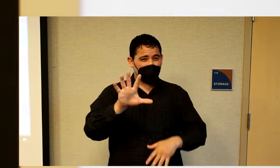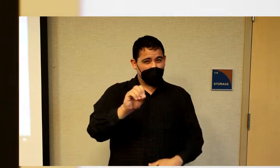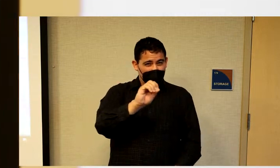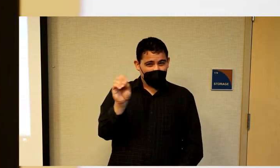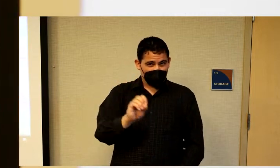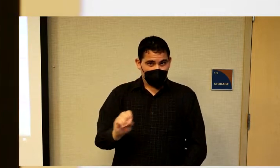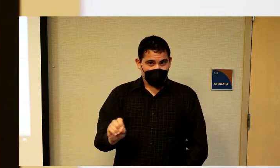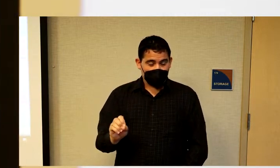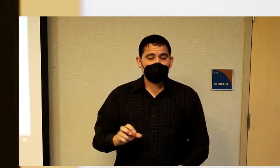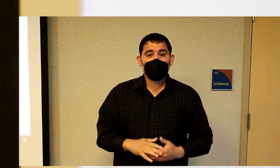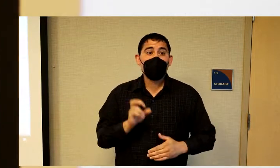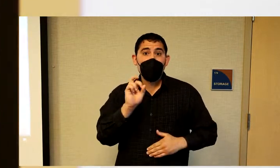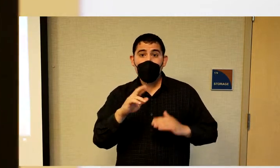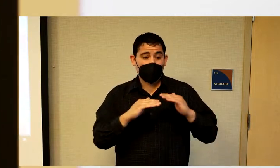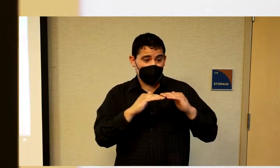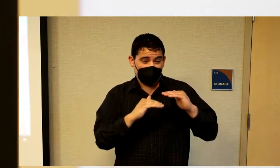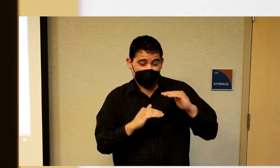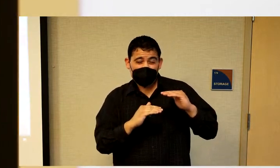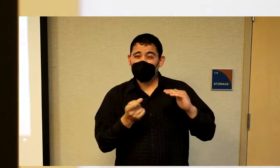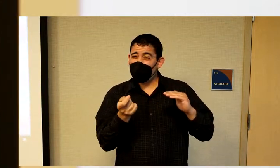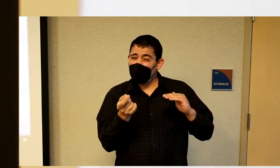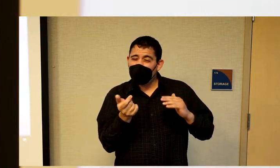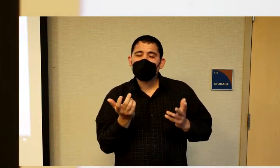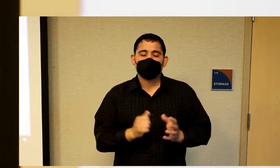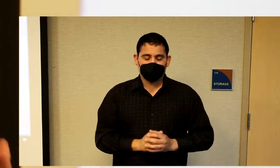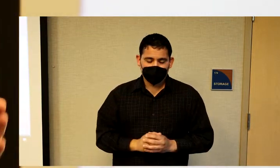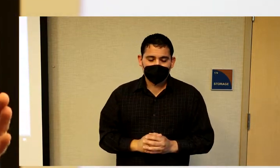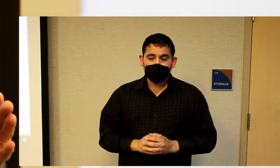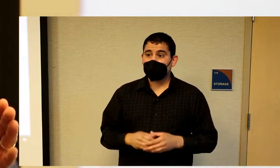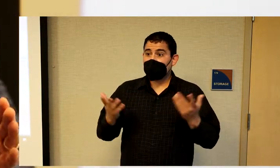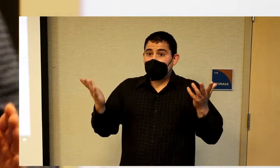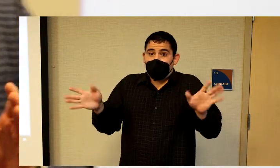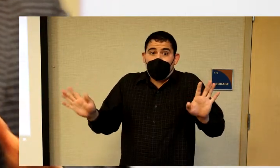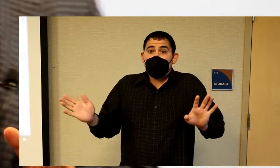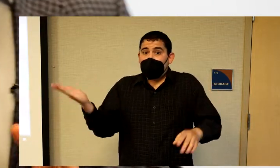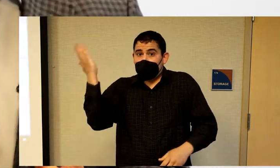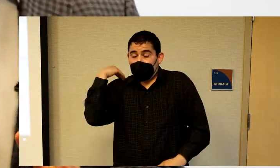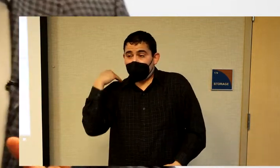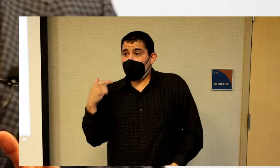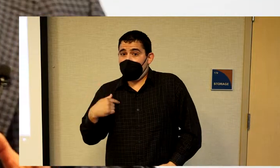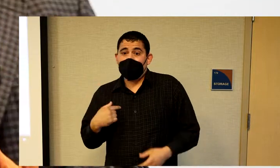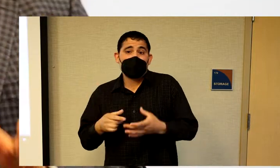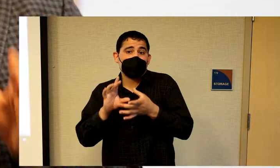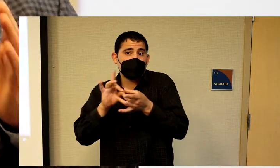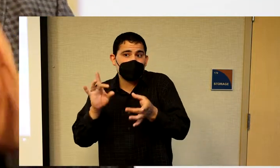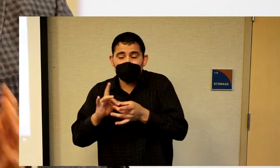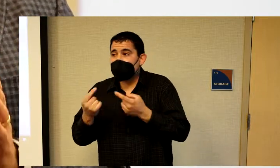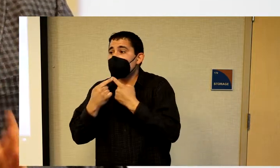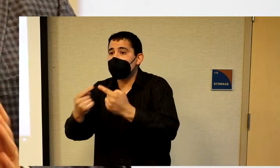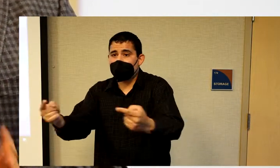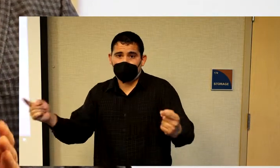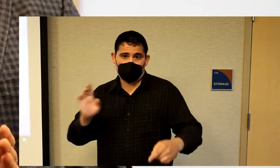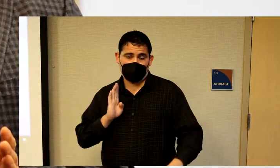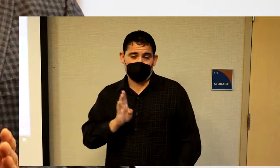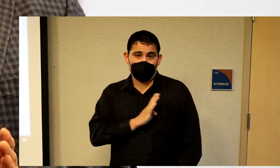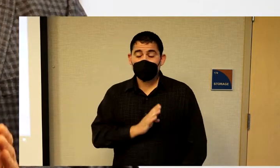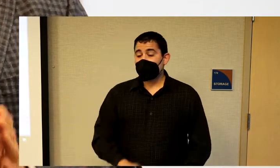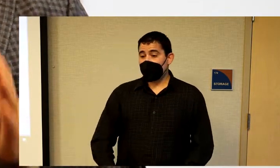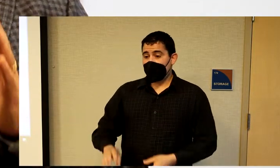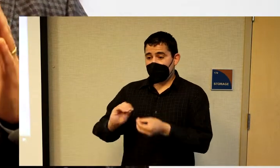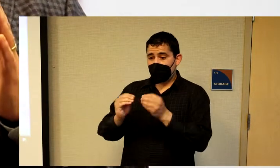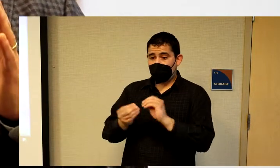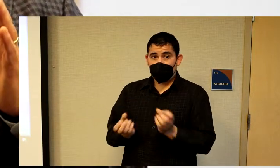board, we talked about this before, and it's important for just a quick summary. On population equality,